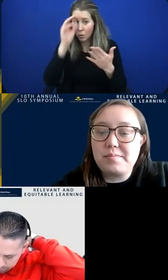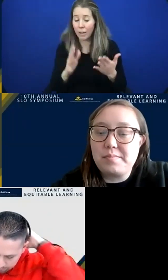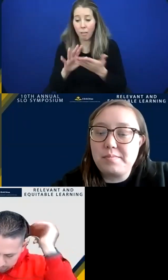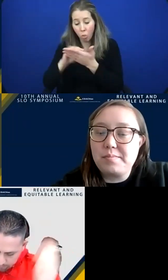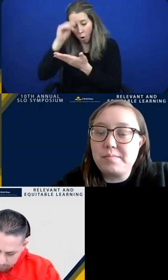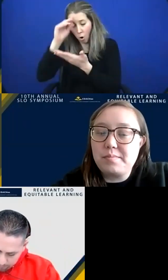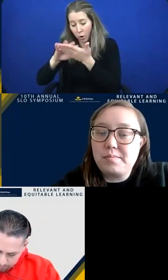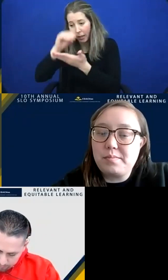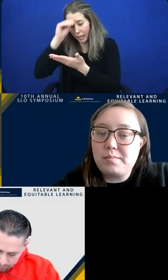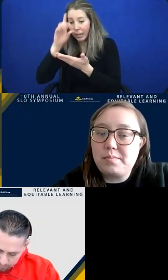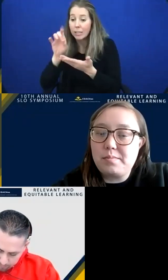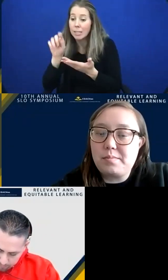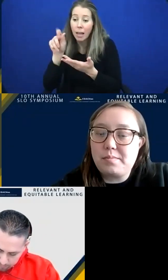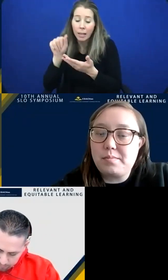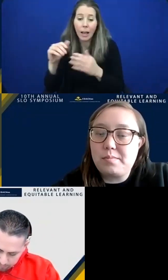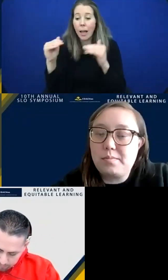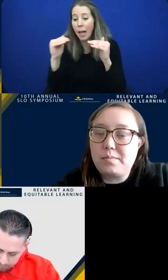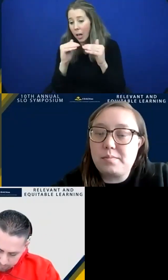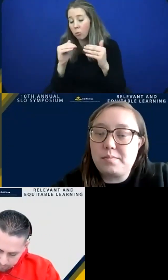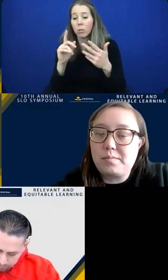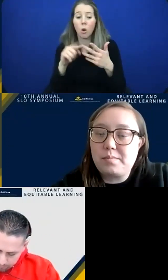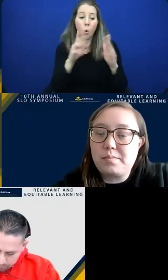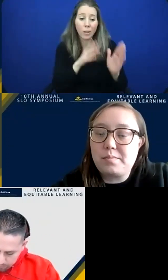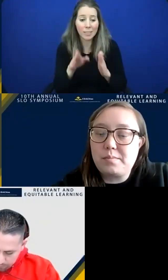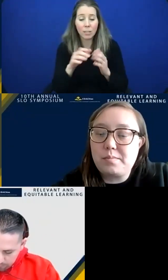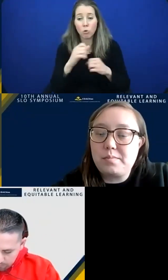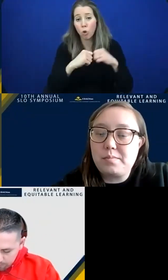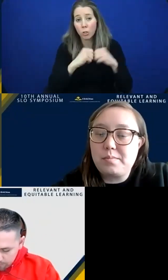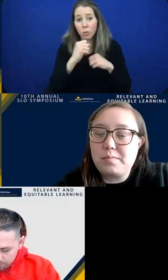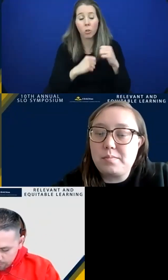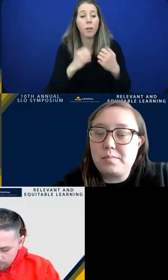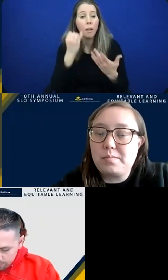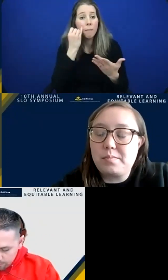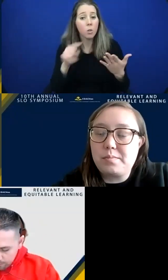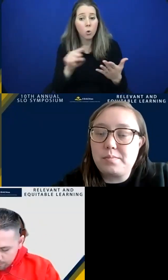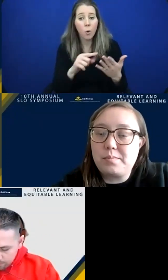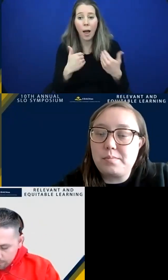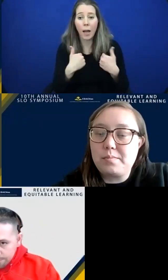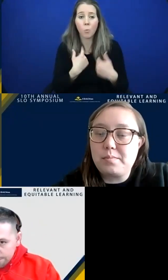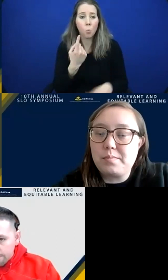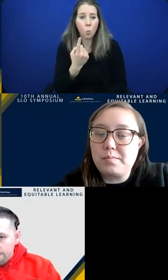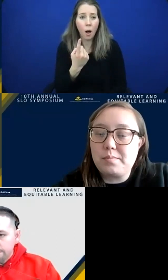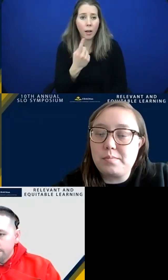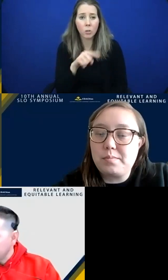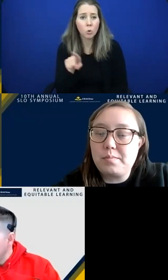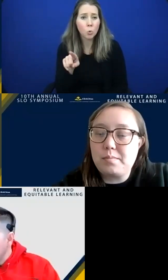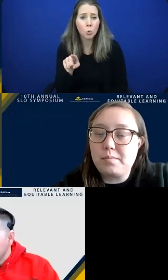data, equity, organizational structures, if you were to have 1, 2,